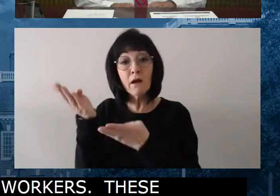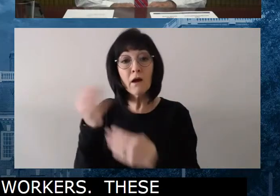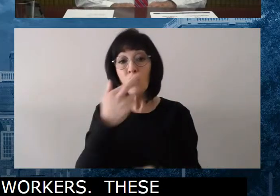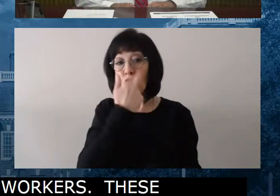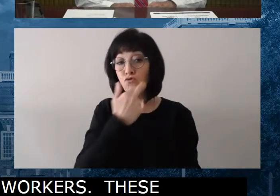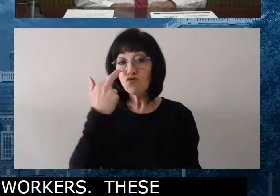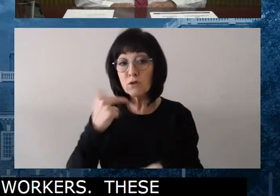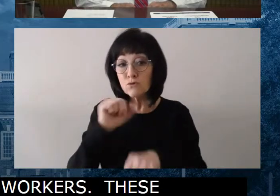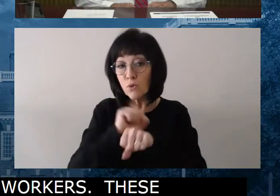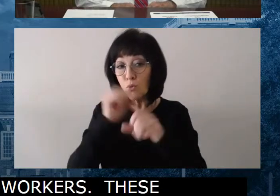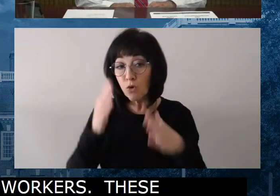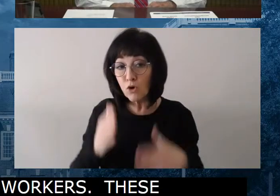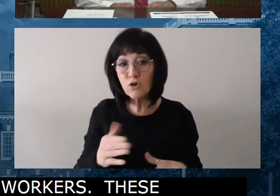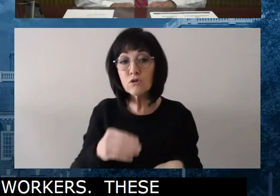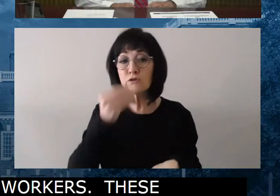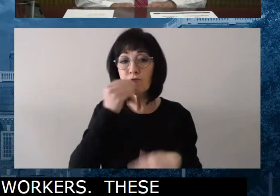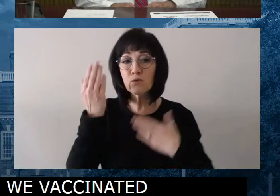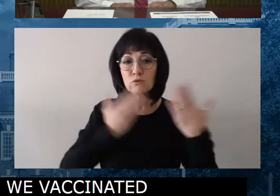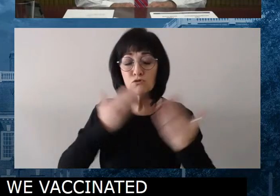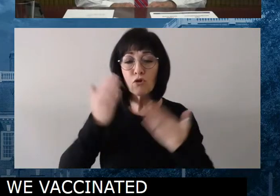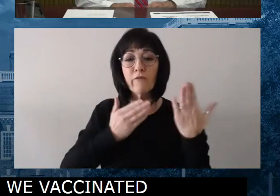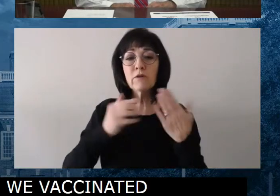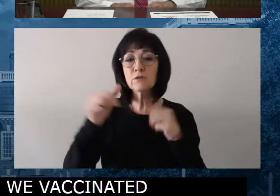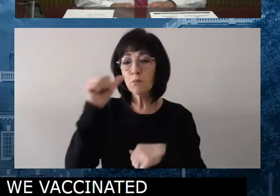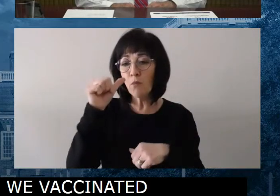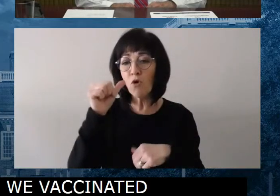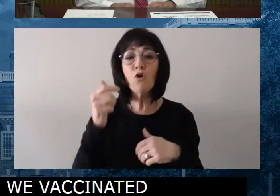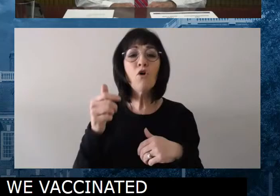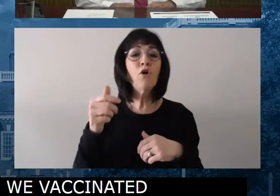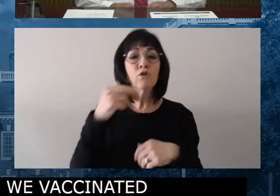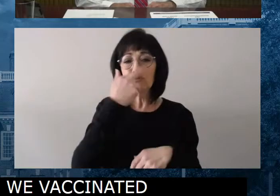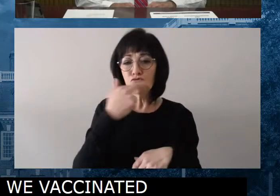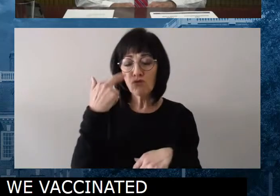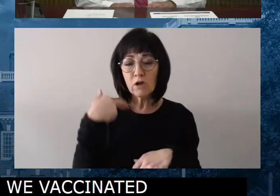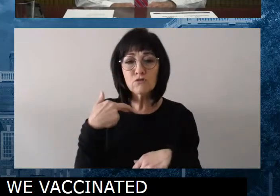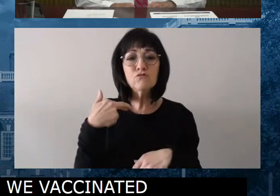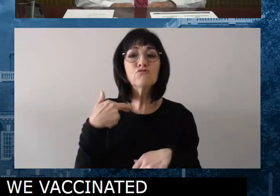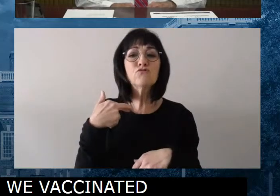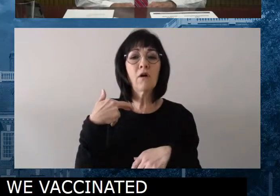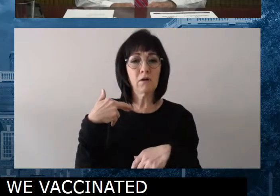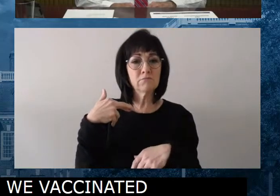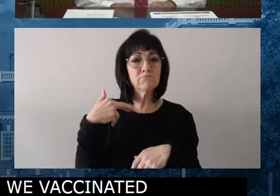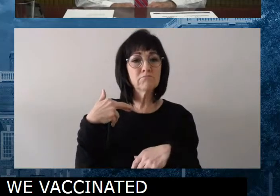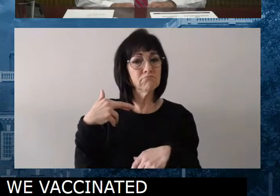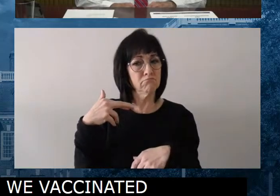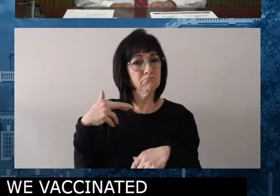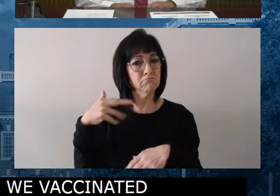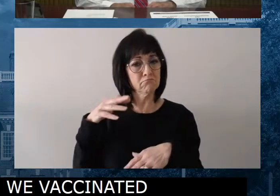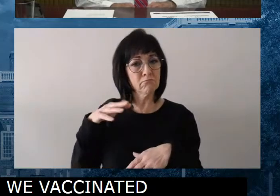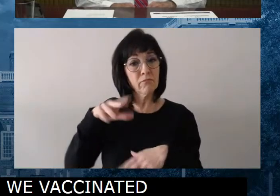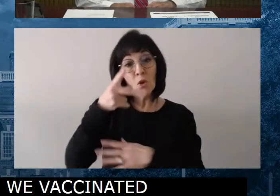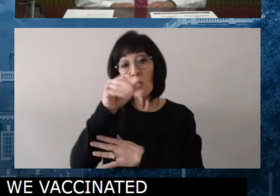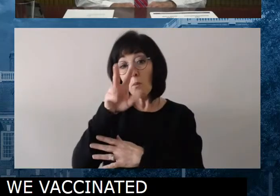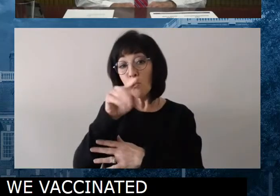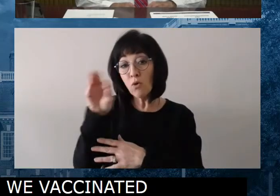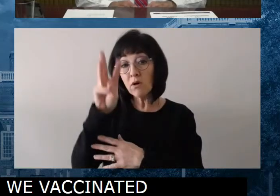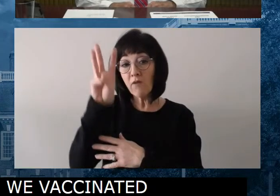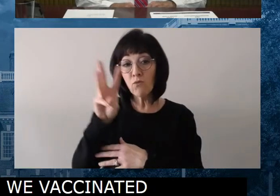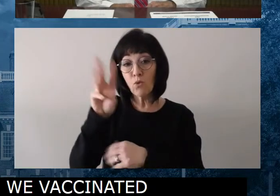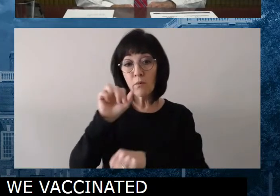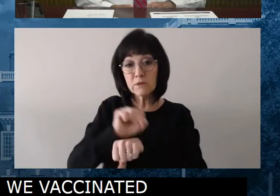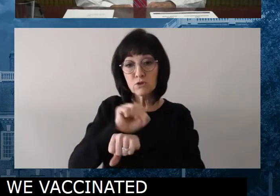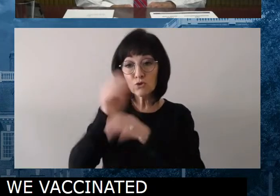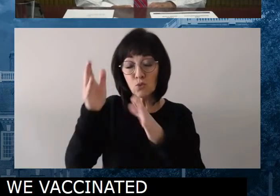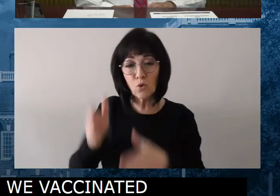service, bars and restaurants, Port of Wilmington workers, manufacturing facilities, a